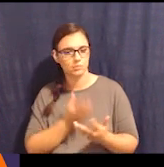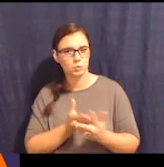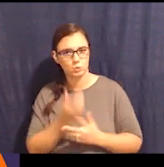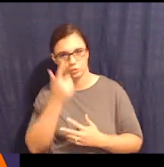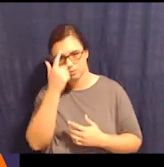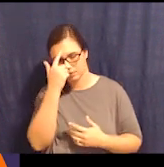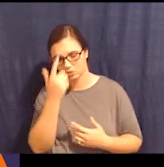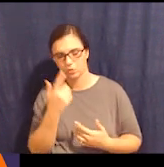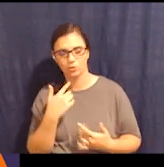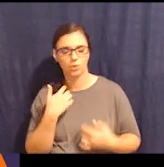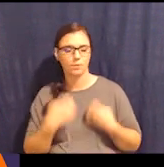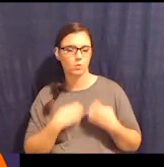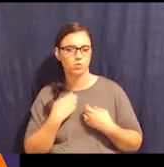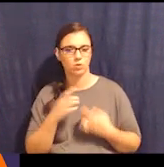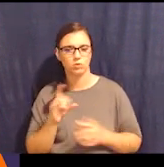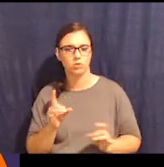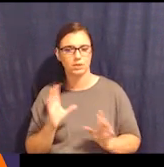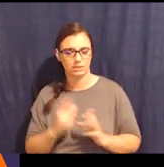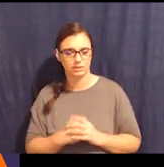Their number is